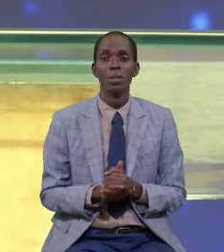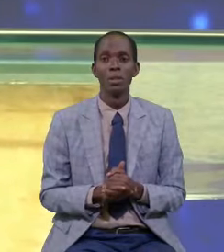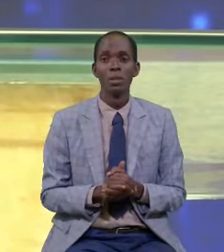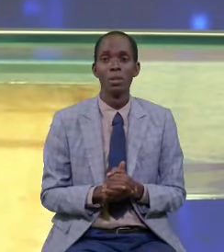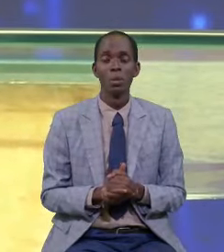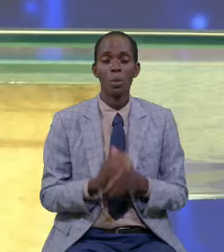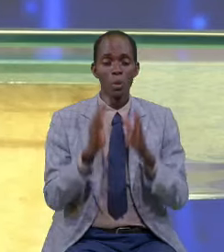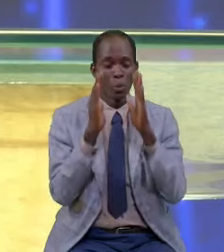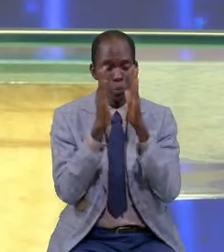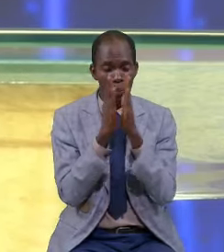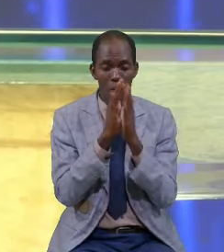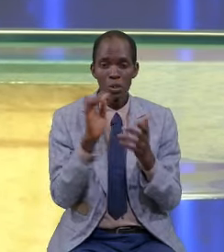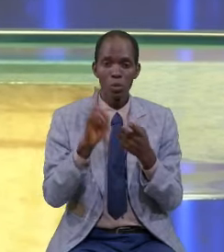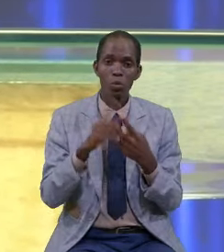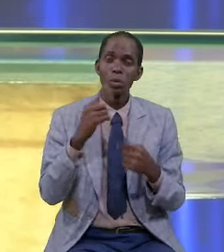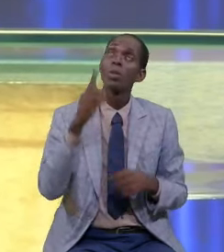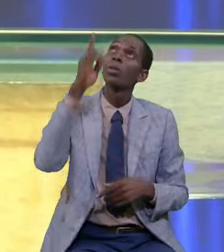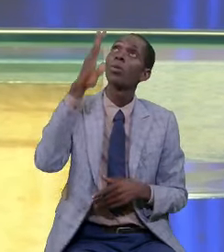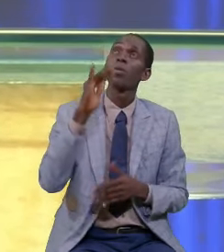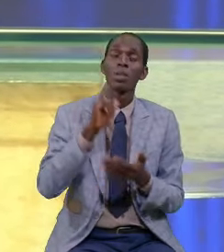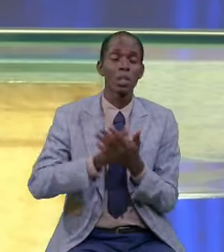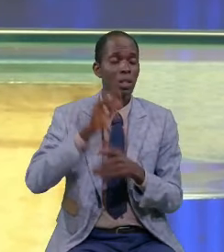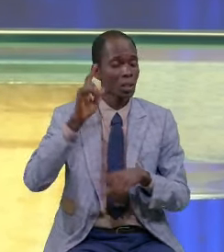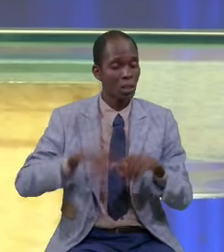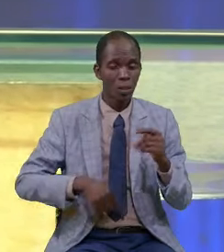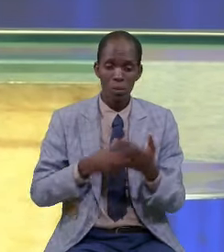Praying to the God that cannot fail.